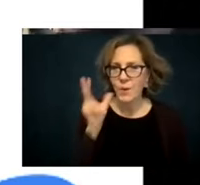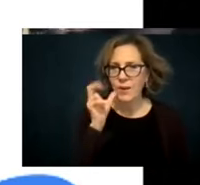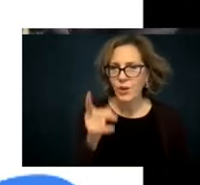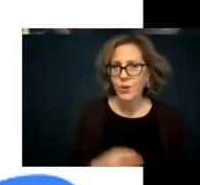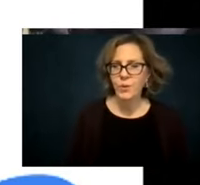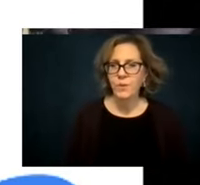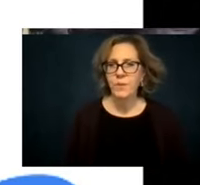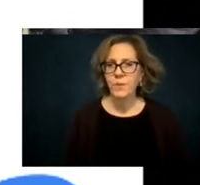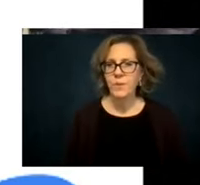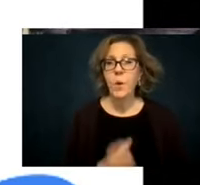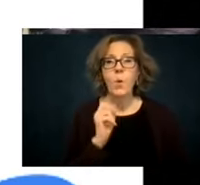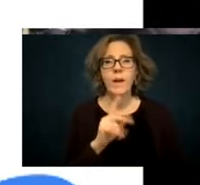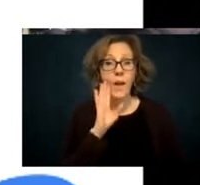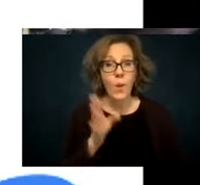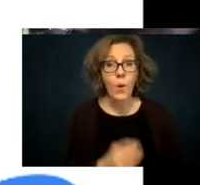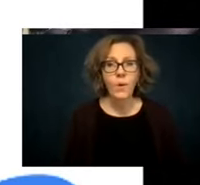hello?